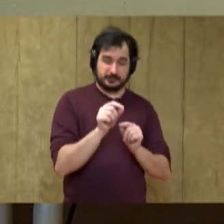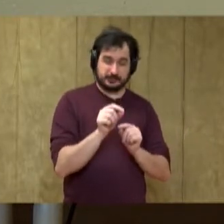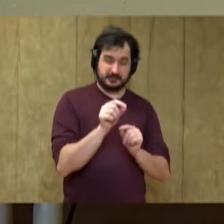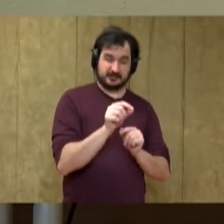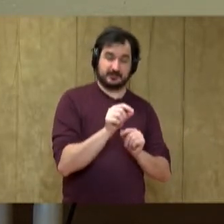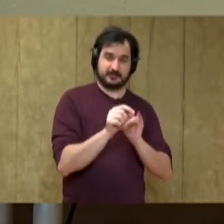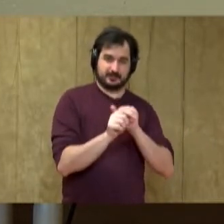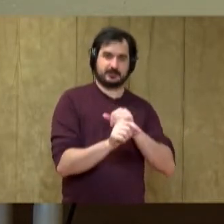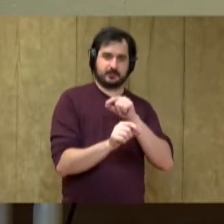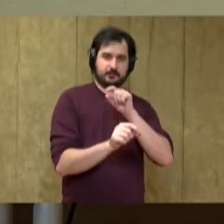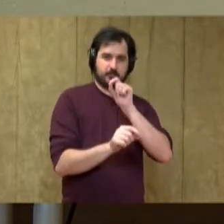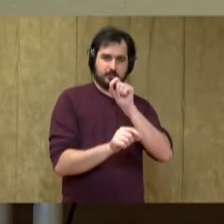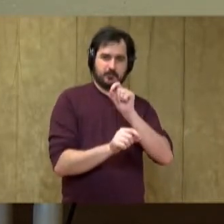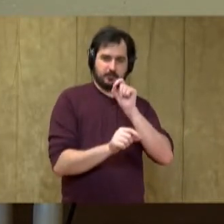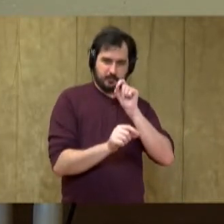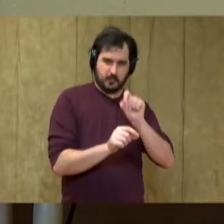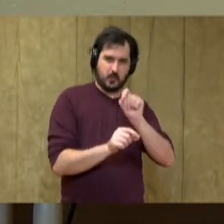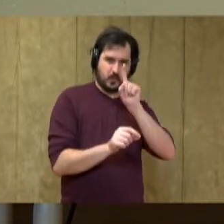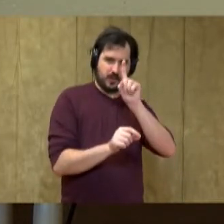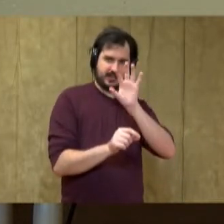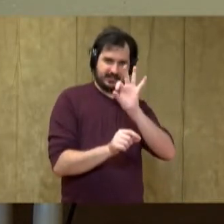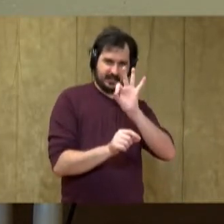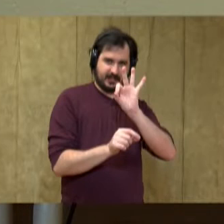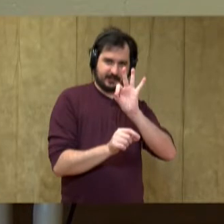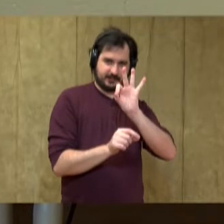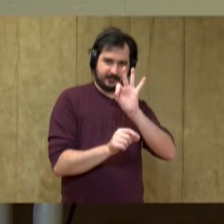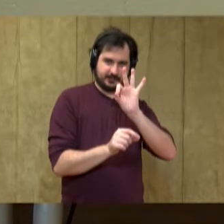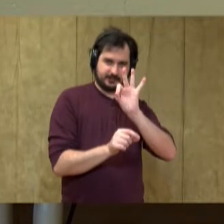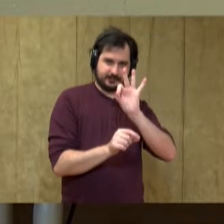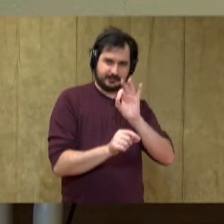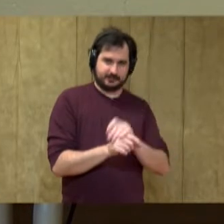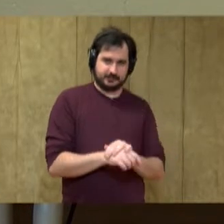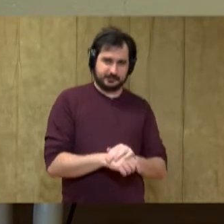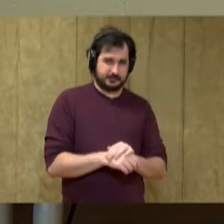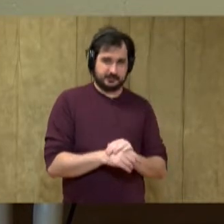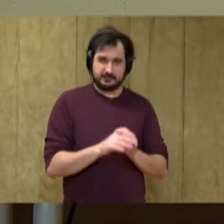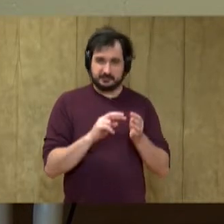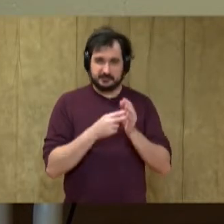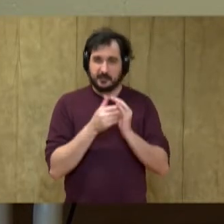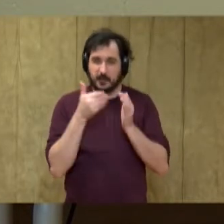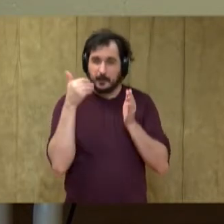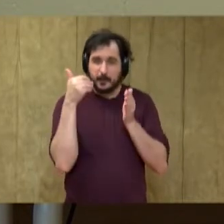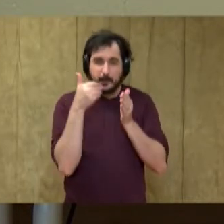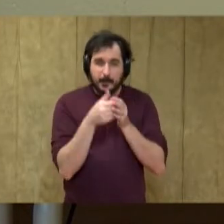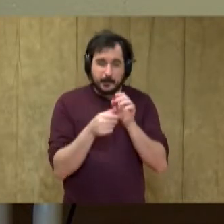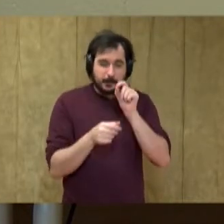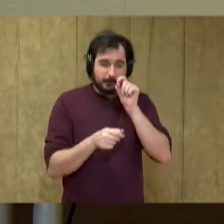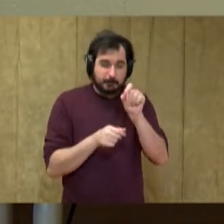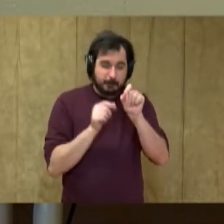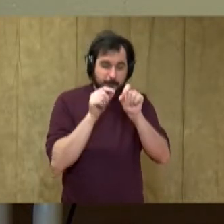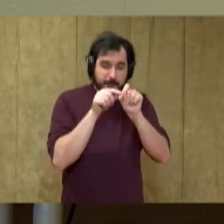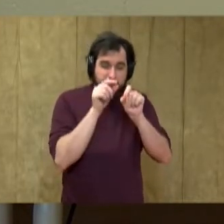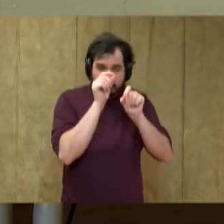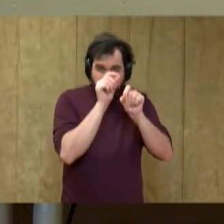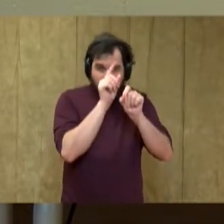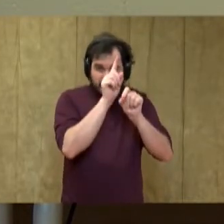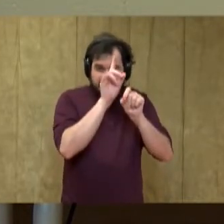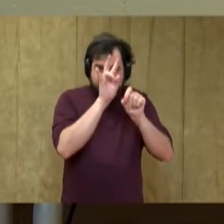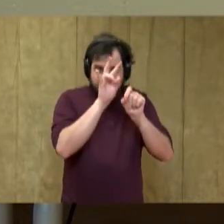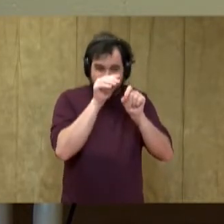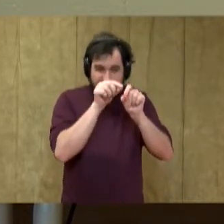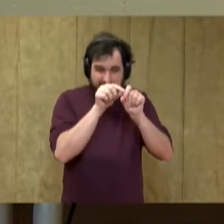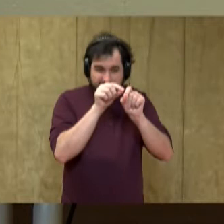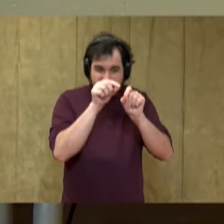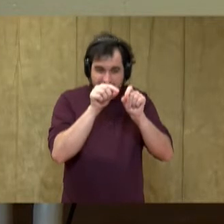right here. So I'd go 9 jumps past my 1/10, and that would be 19/100ths. So I know